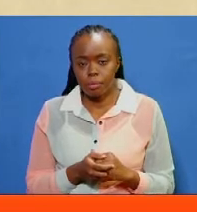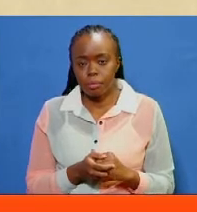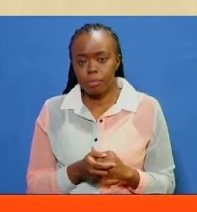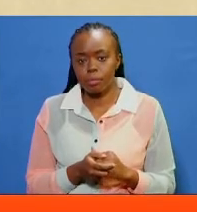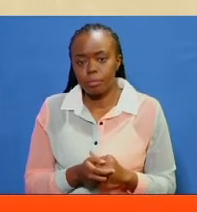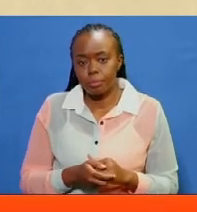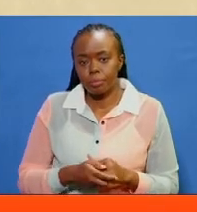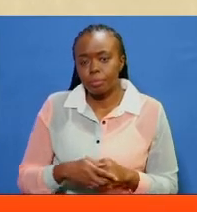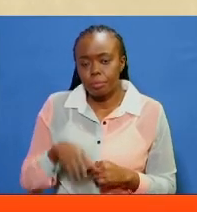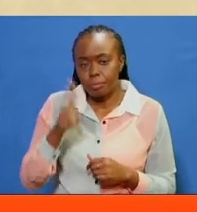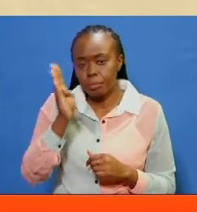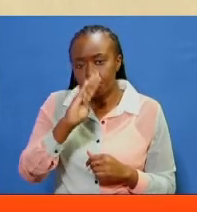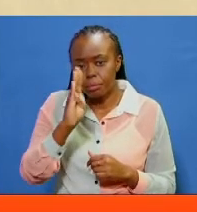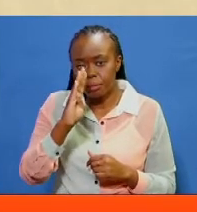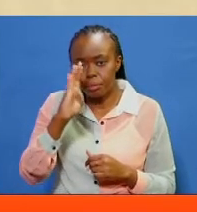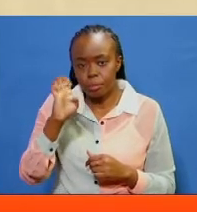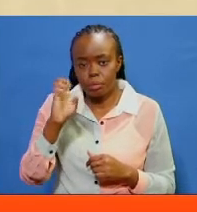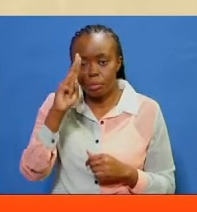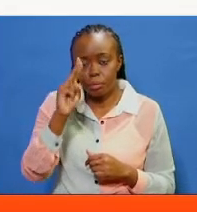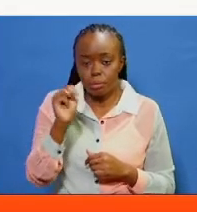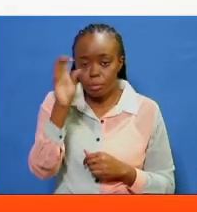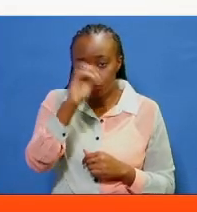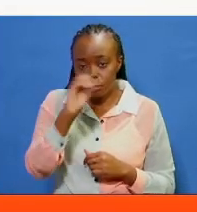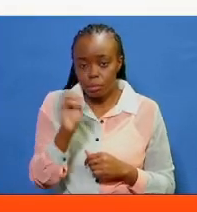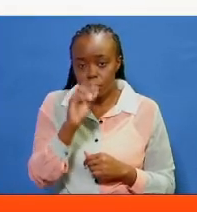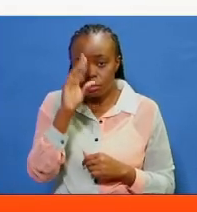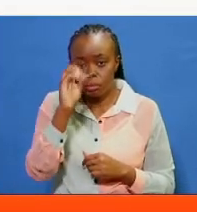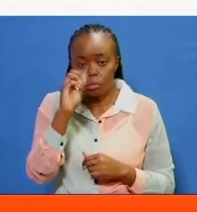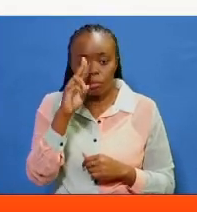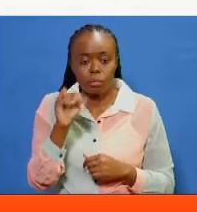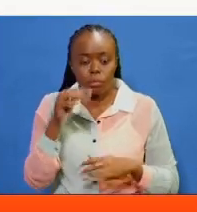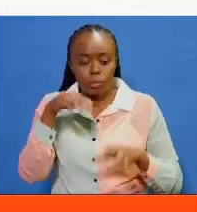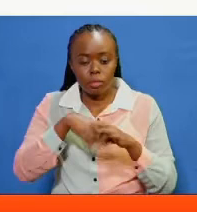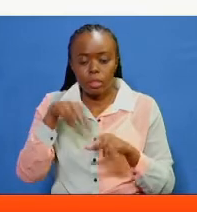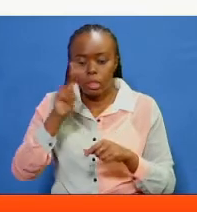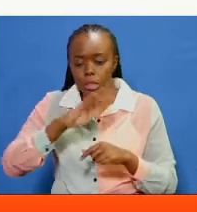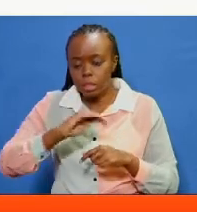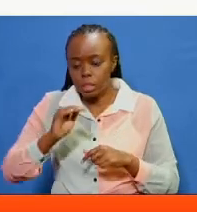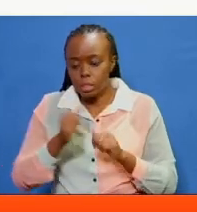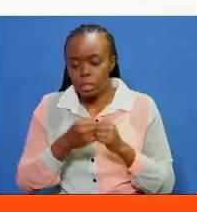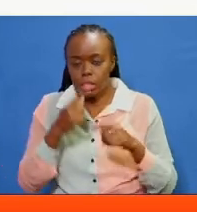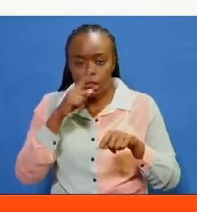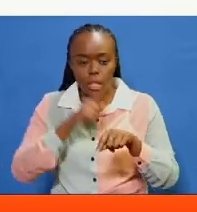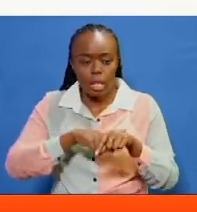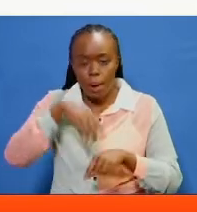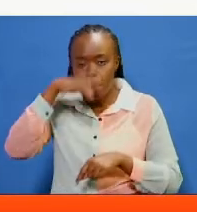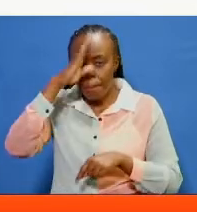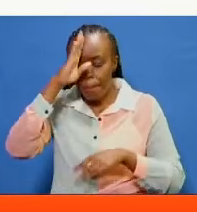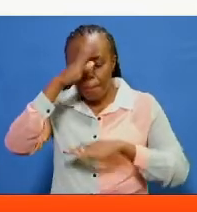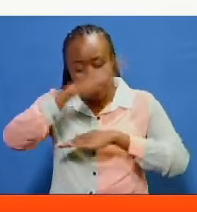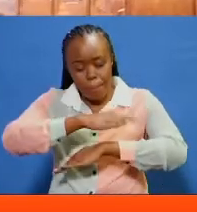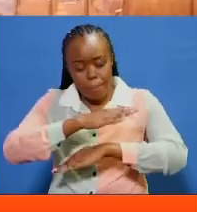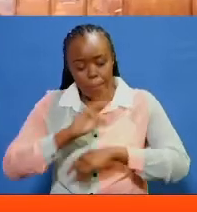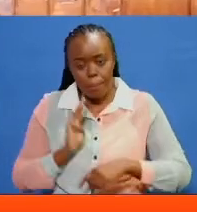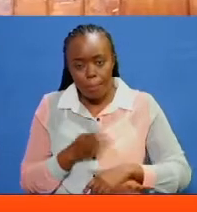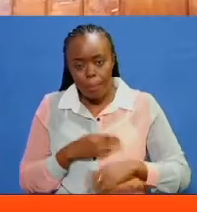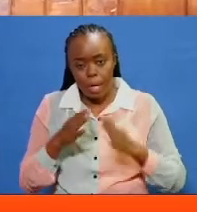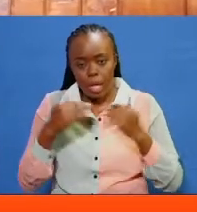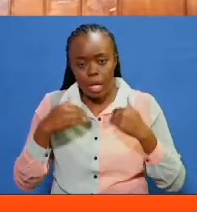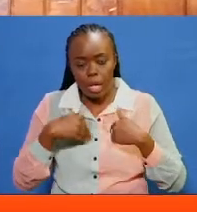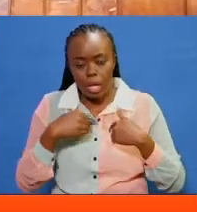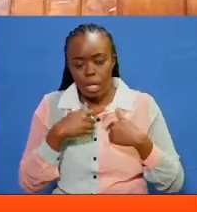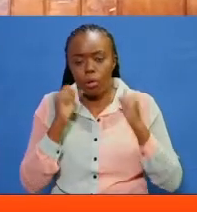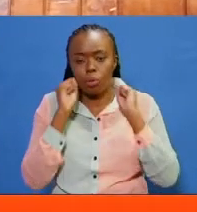Benson Olemongai was arrested from his hideout in Kitengela town on Monday evening, where he had been